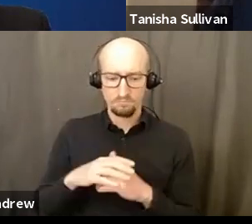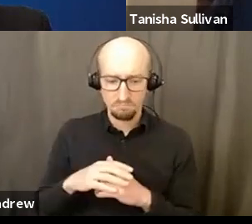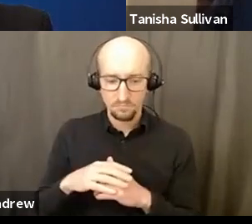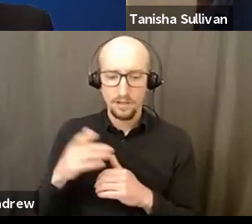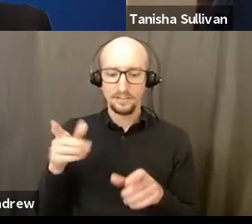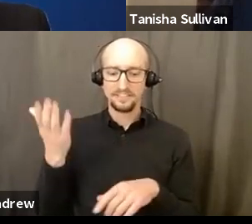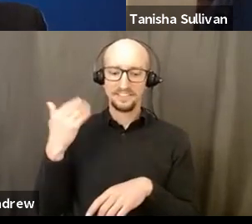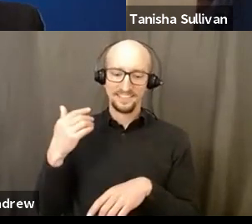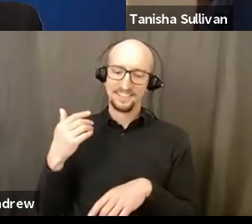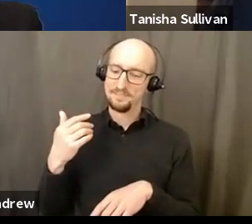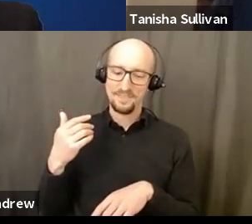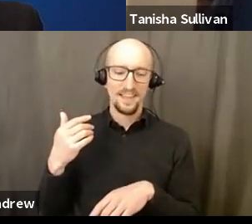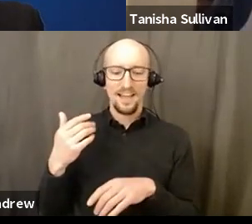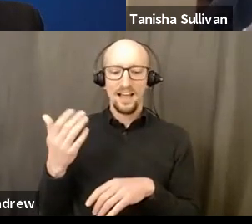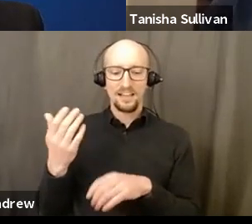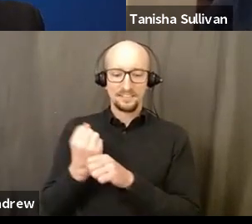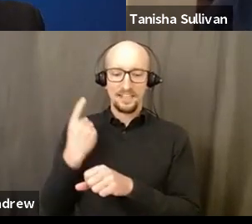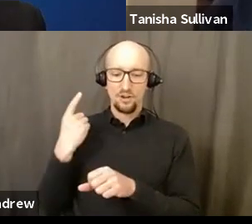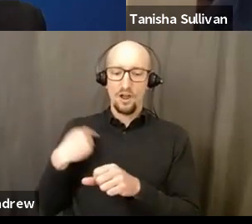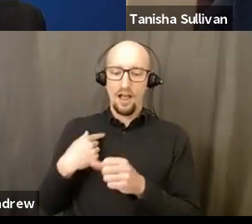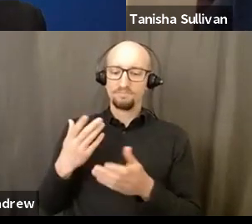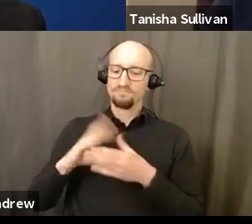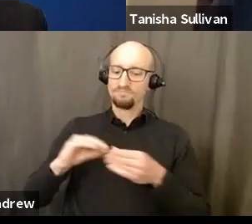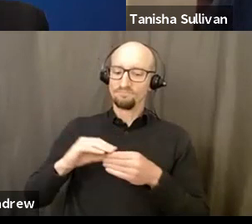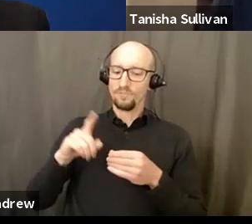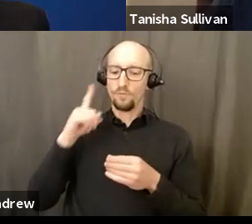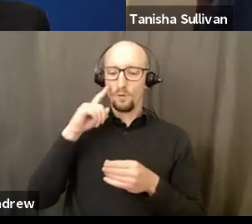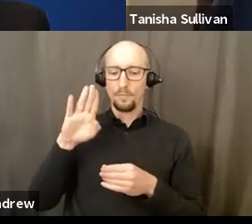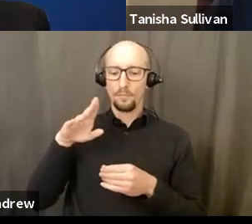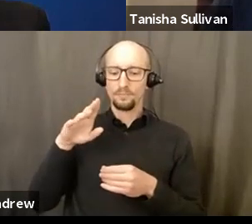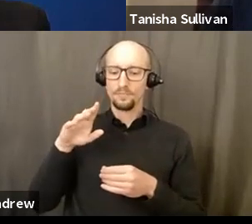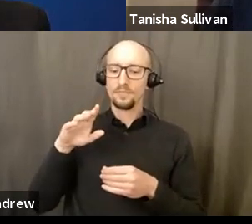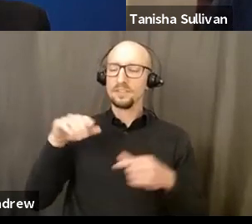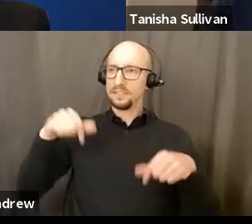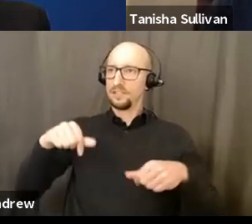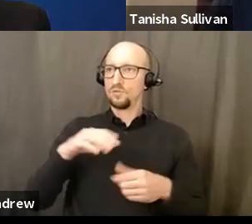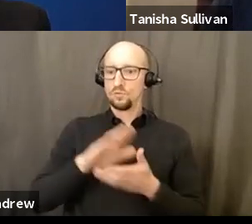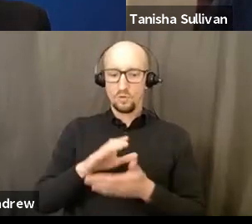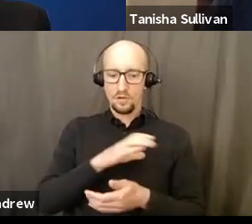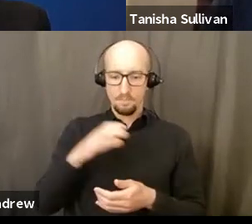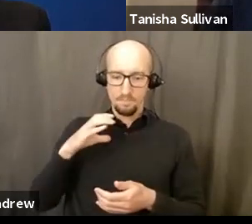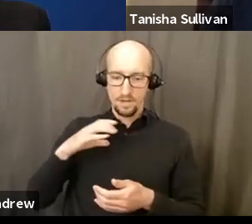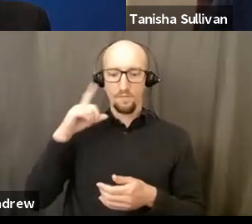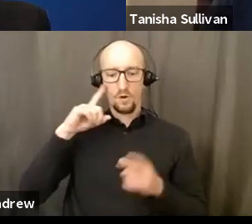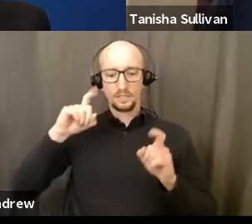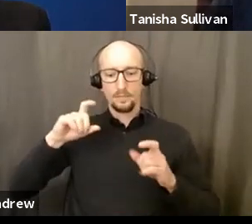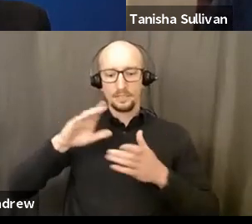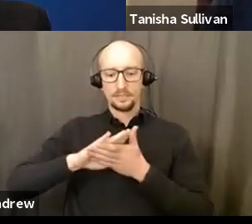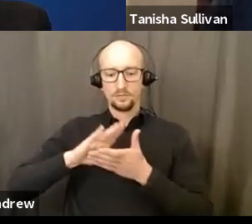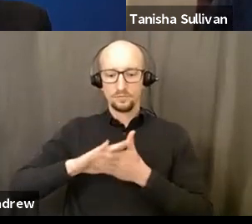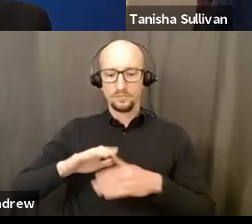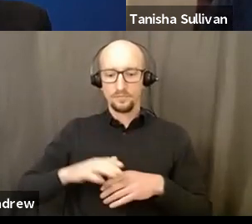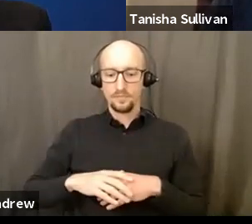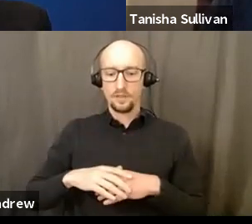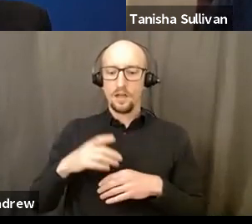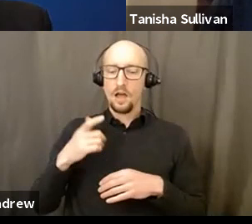of the temporary exam schools policy, and tonight I want to express my support for a permanent policy that incorporates and even